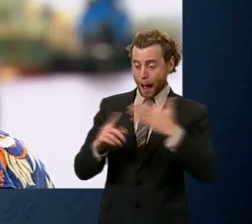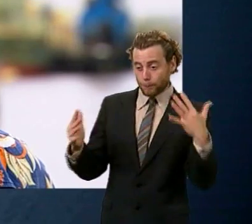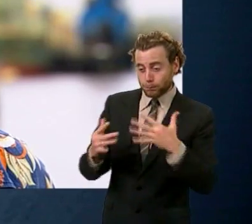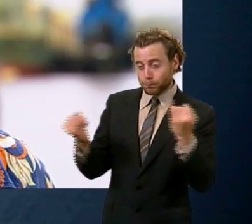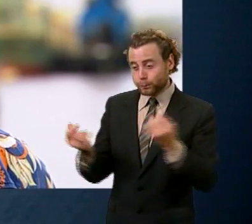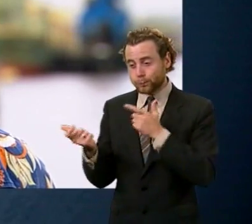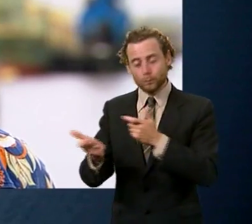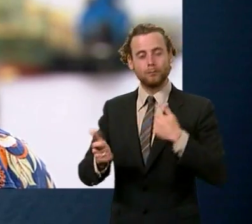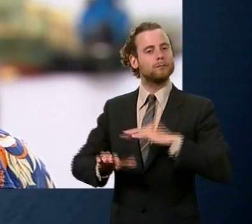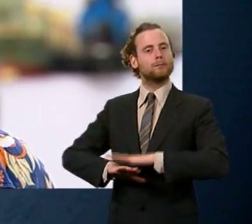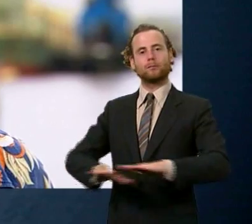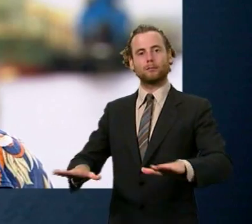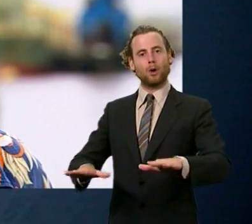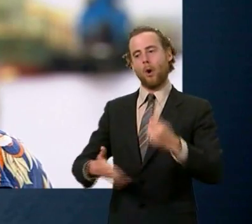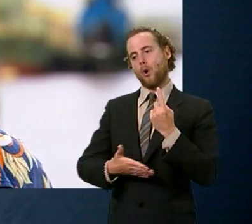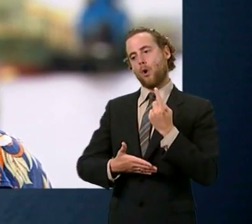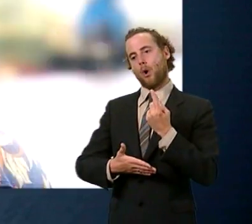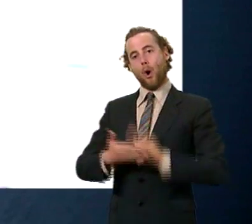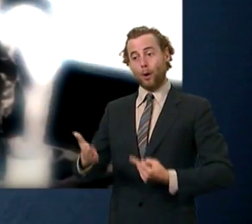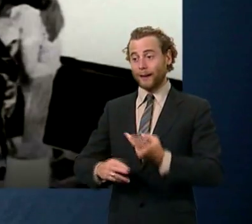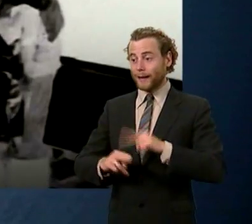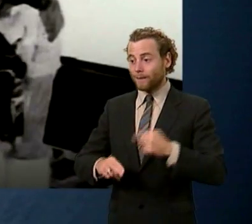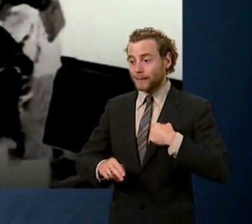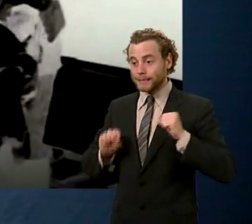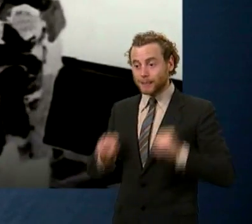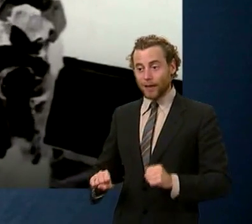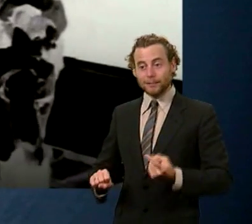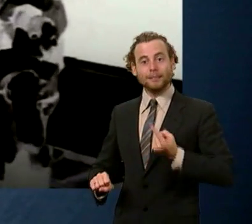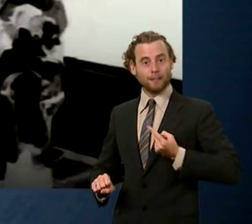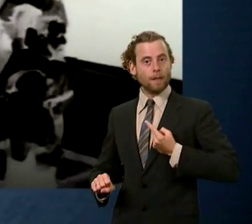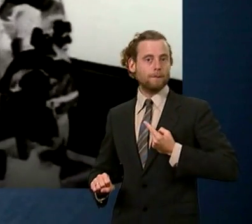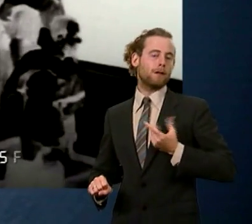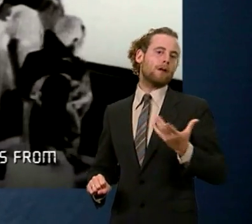in violence unless it's purely for the purpose of self-defense.